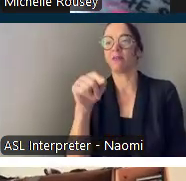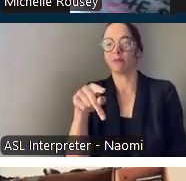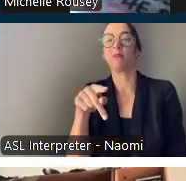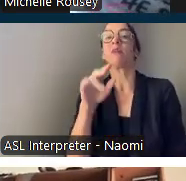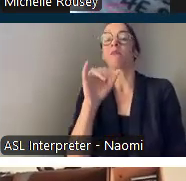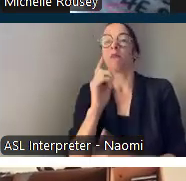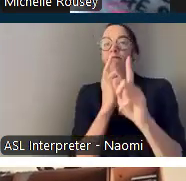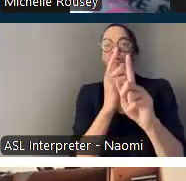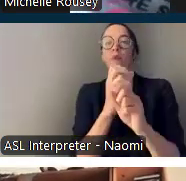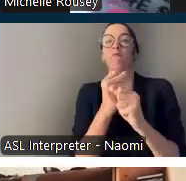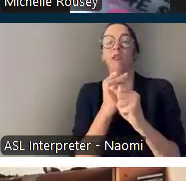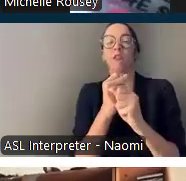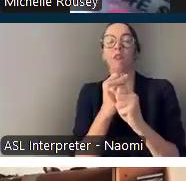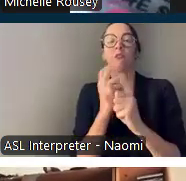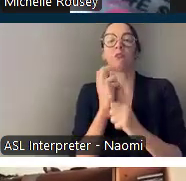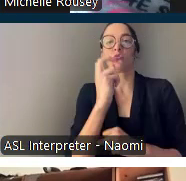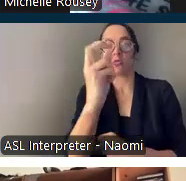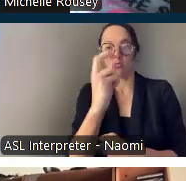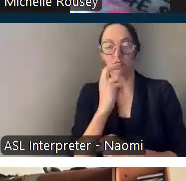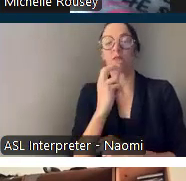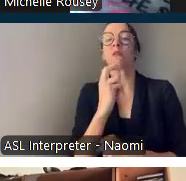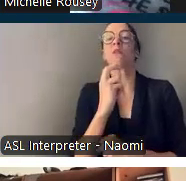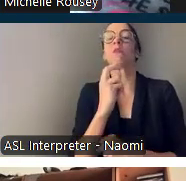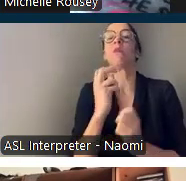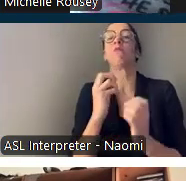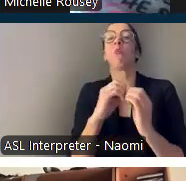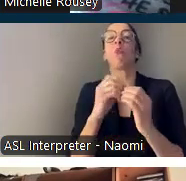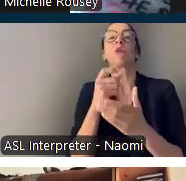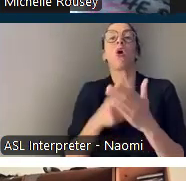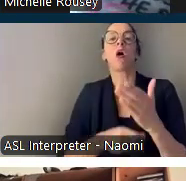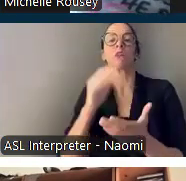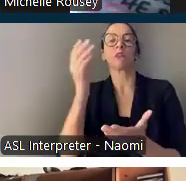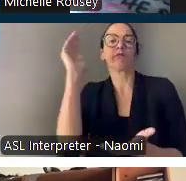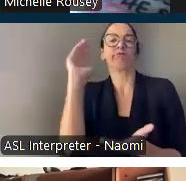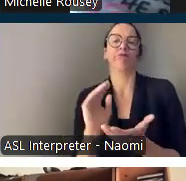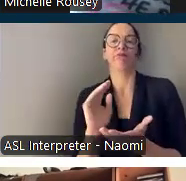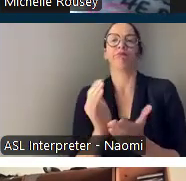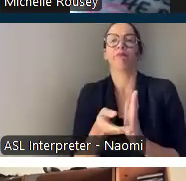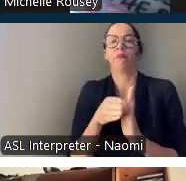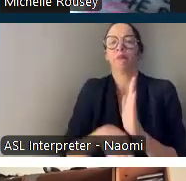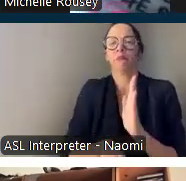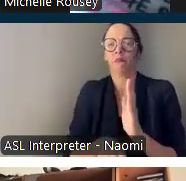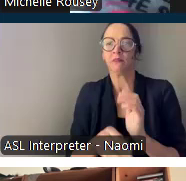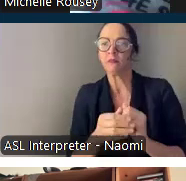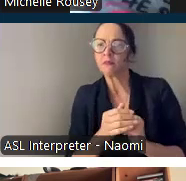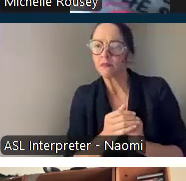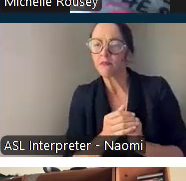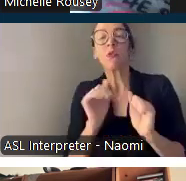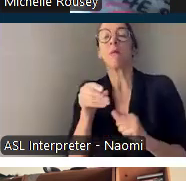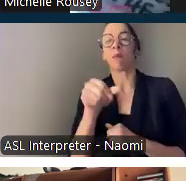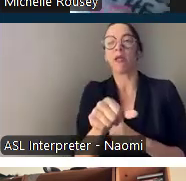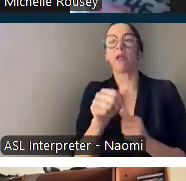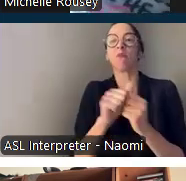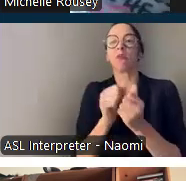cost effective. The CALIP enables open payments, pay with credit card or a debit card.